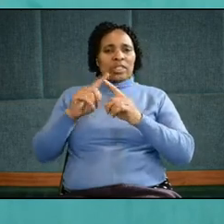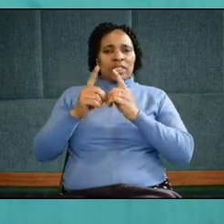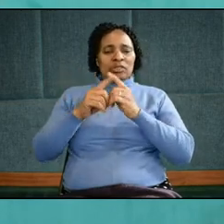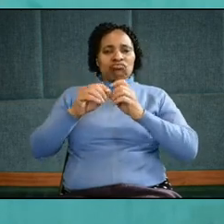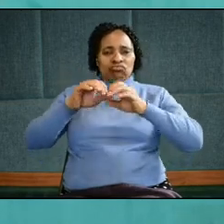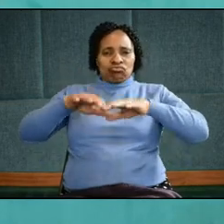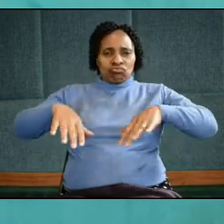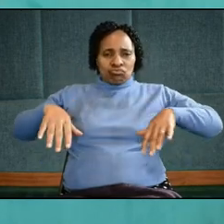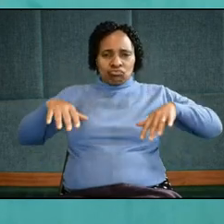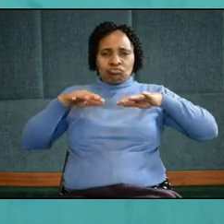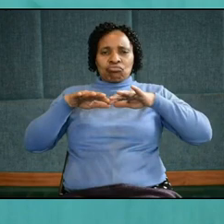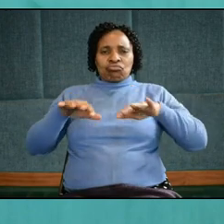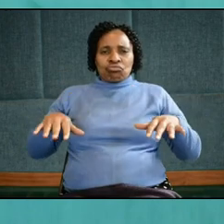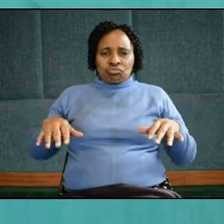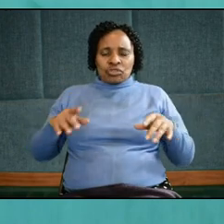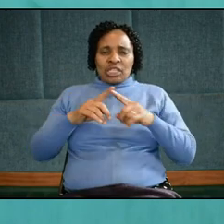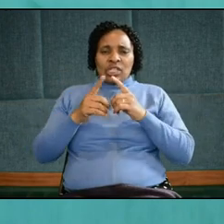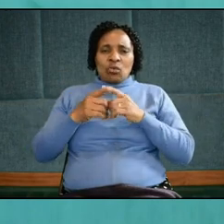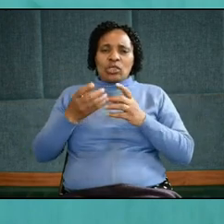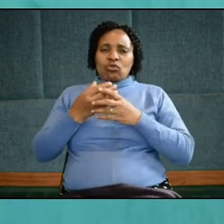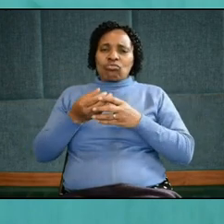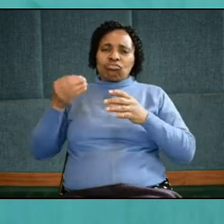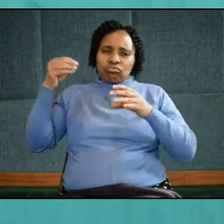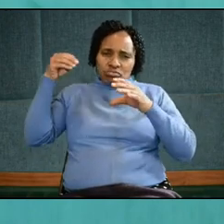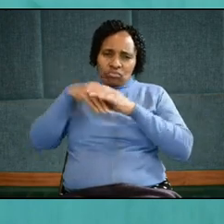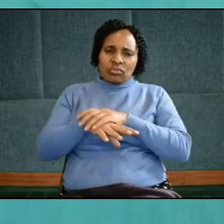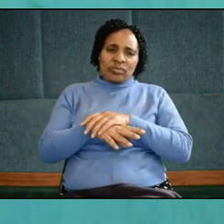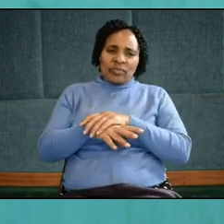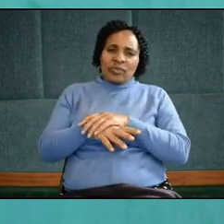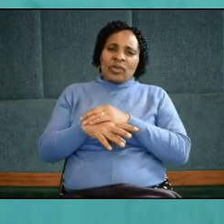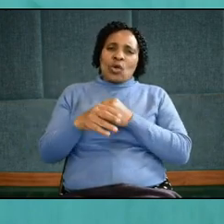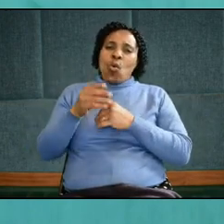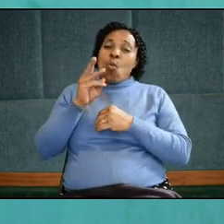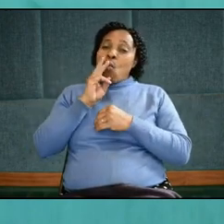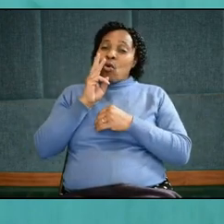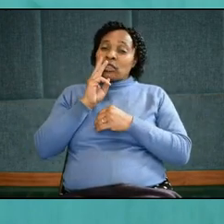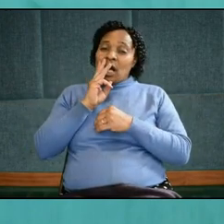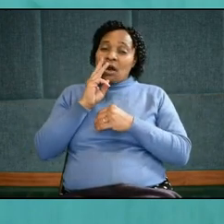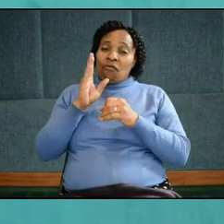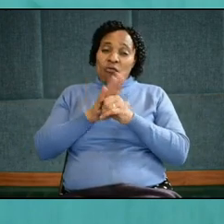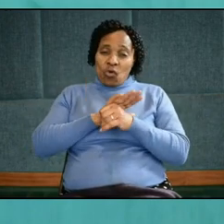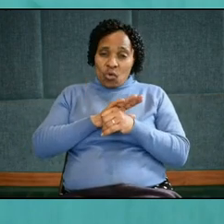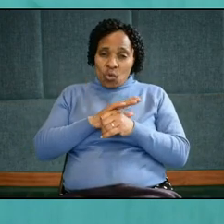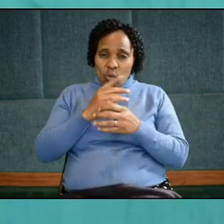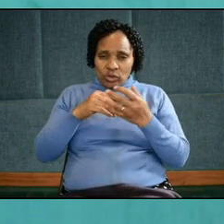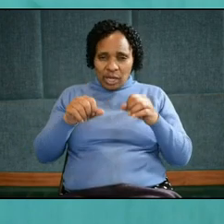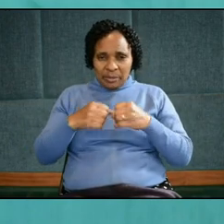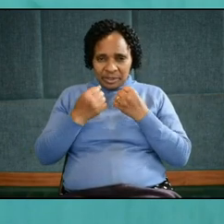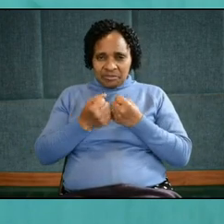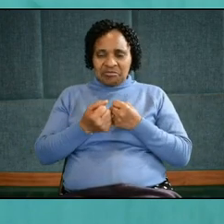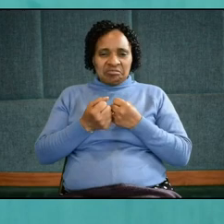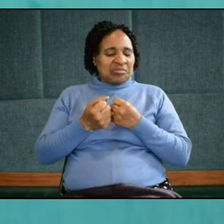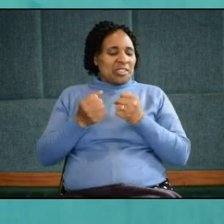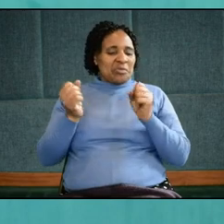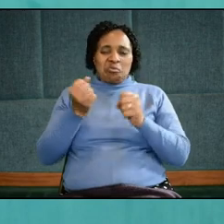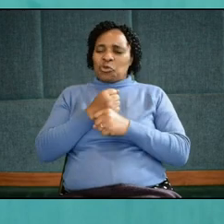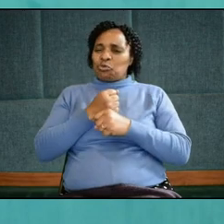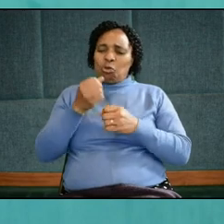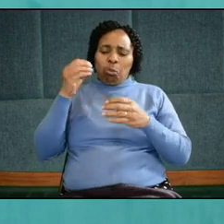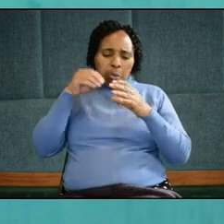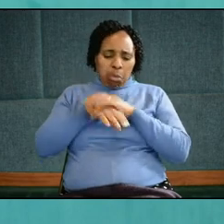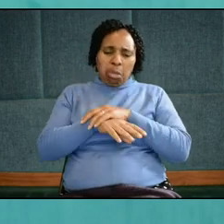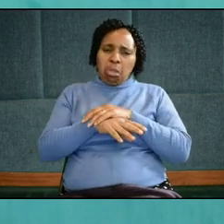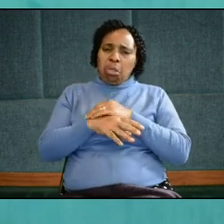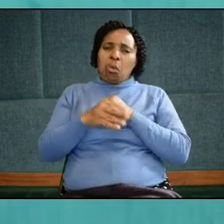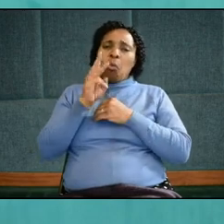pool, and try to submerge the ball while it's filled with air in water? What happens? It doesn't sink. It cannot sink. It's